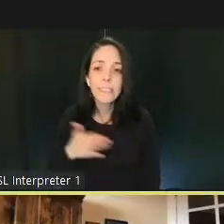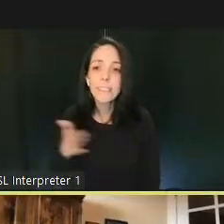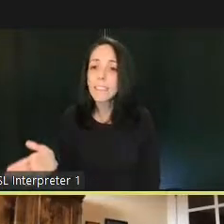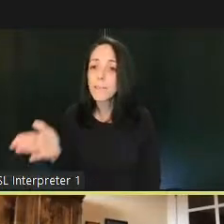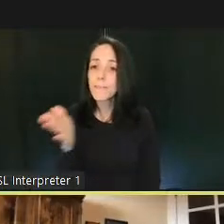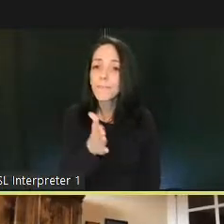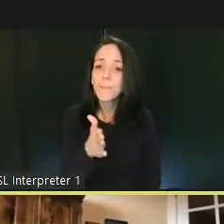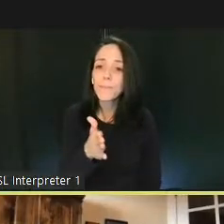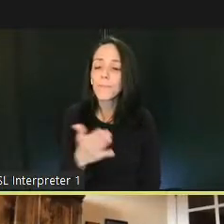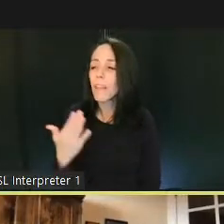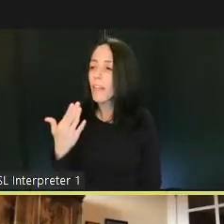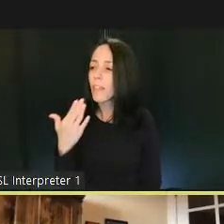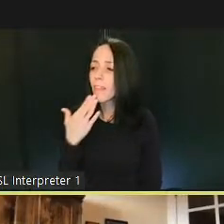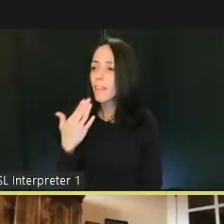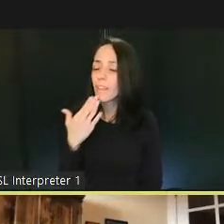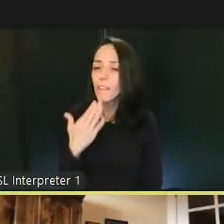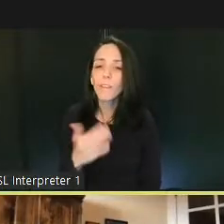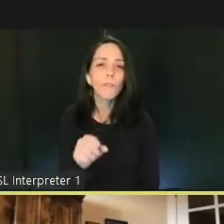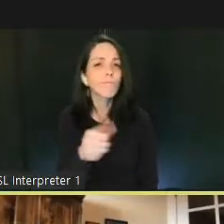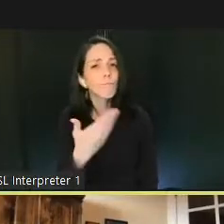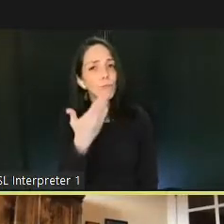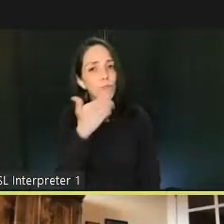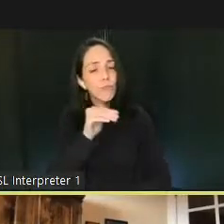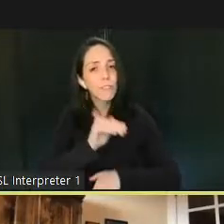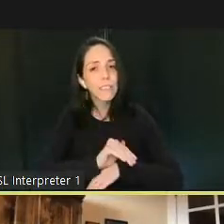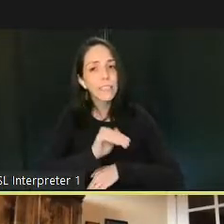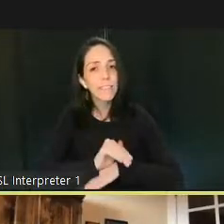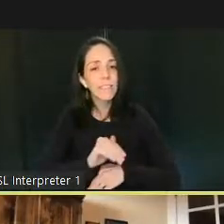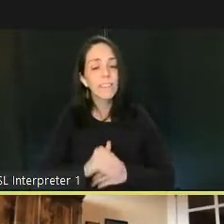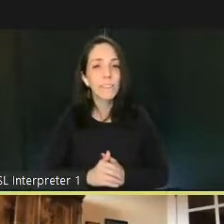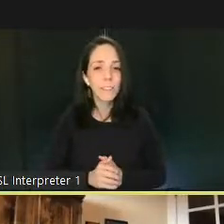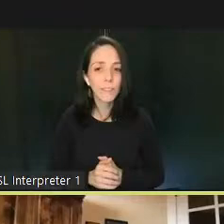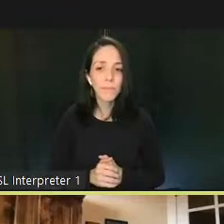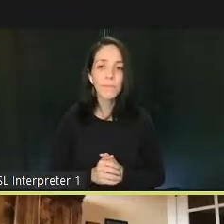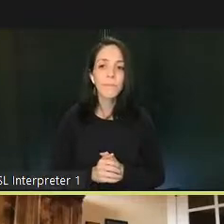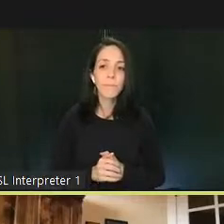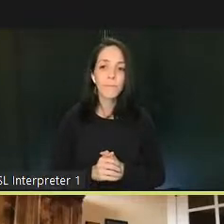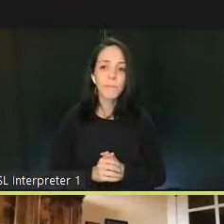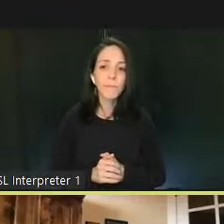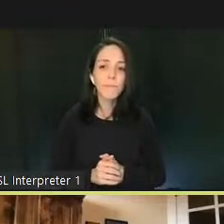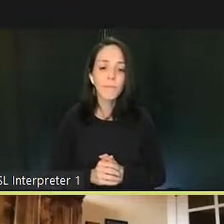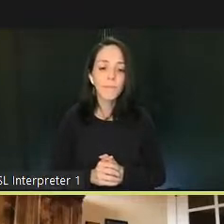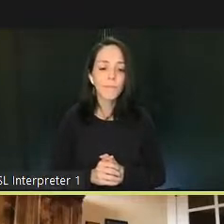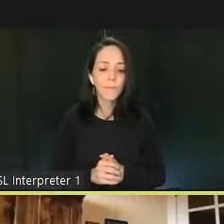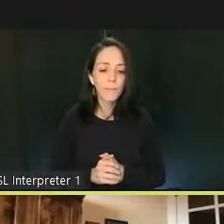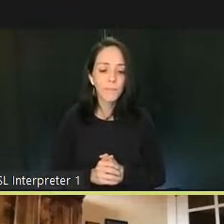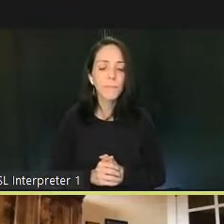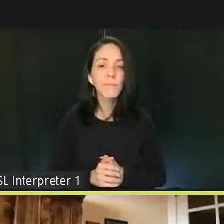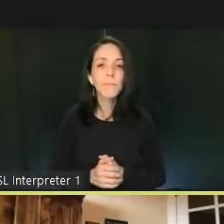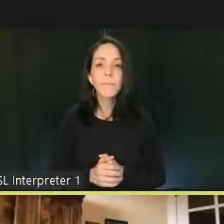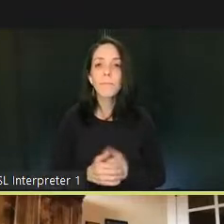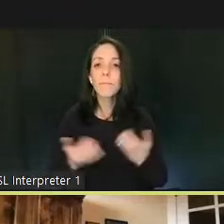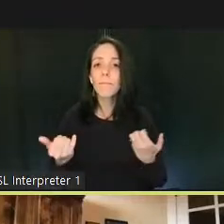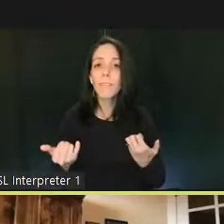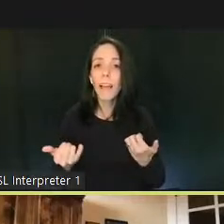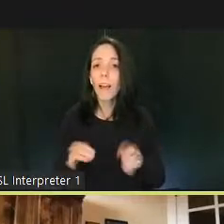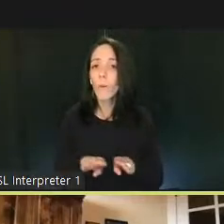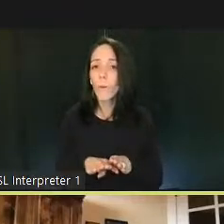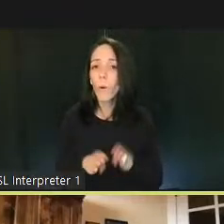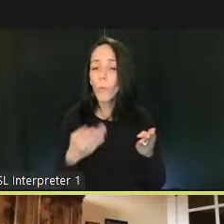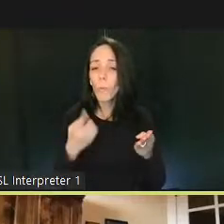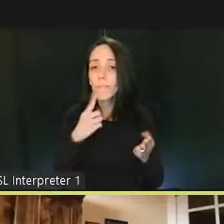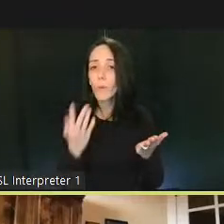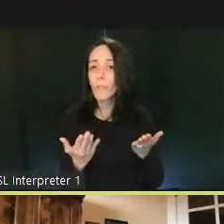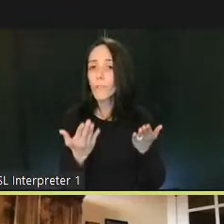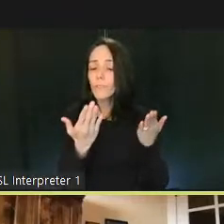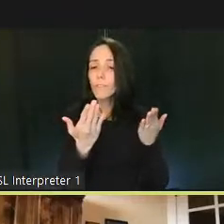Thank you, Rodney. Good evening. And as past chair, I'd like to open the floor for nominations